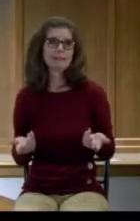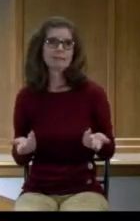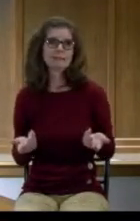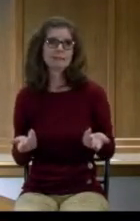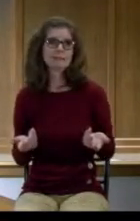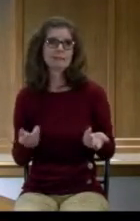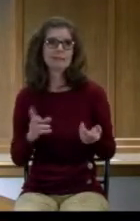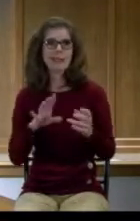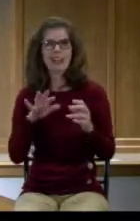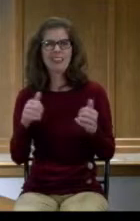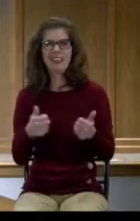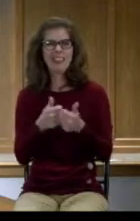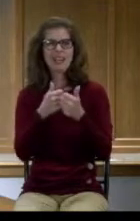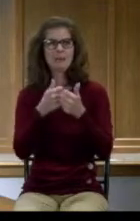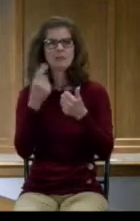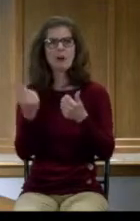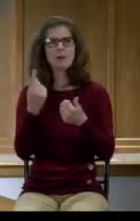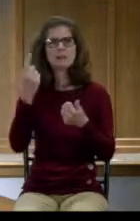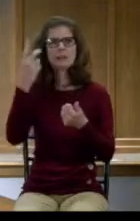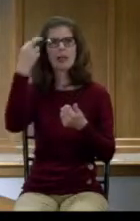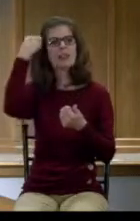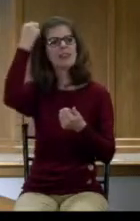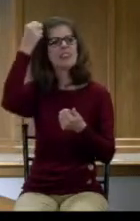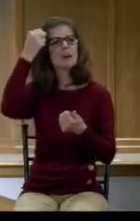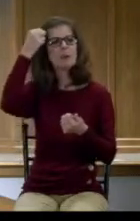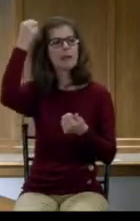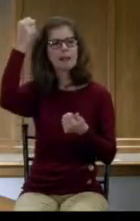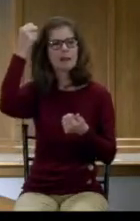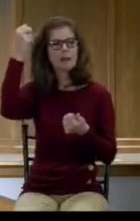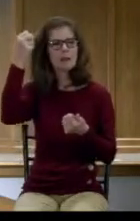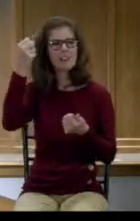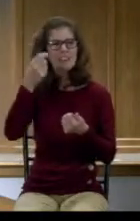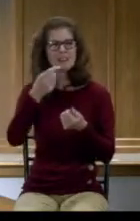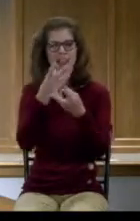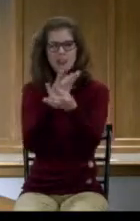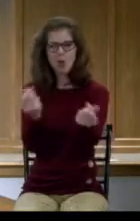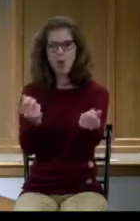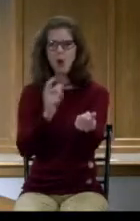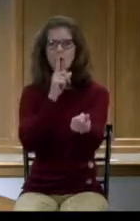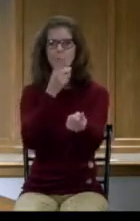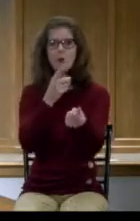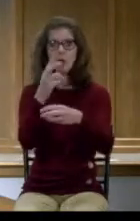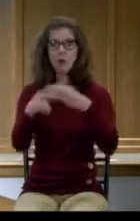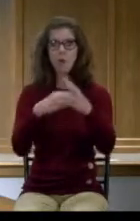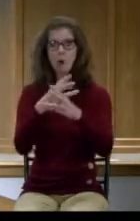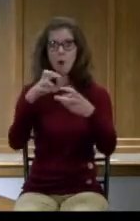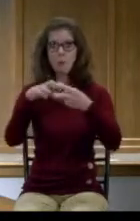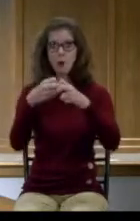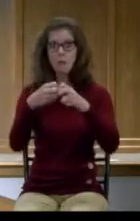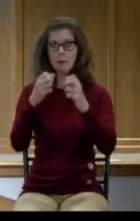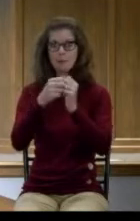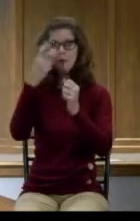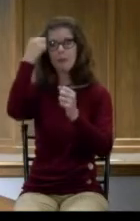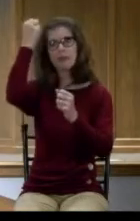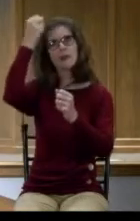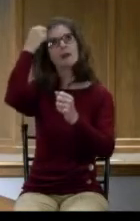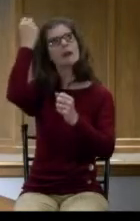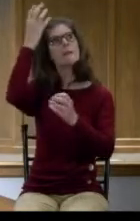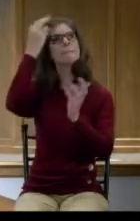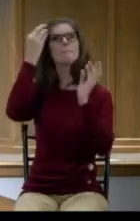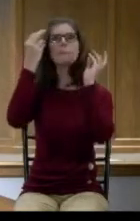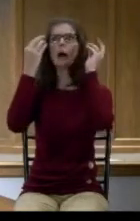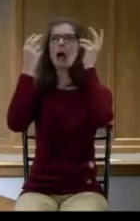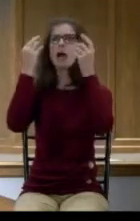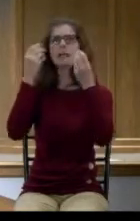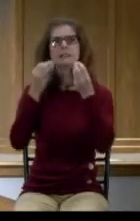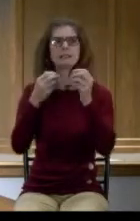game is always theoretical, and you can't solve real-world problems with theoretical mind games. And so if you're like me, you